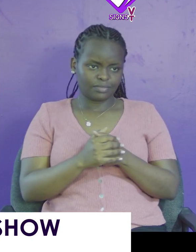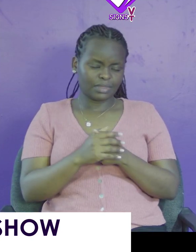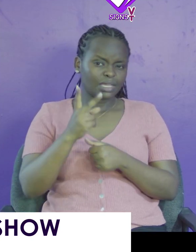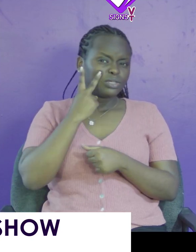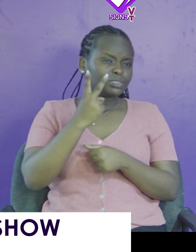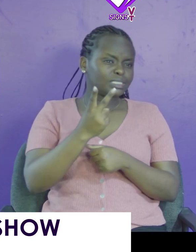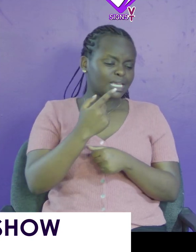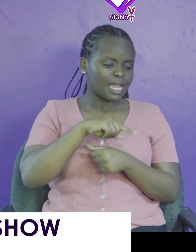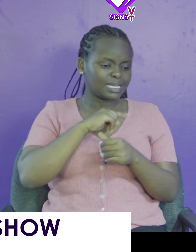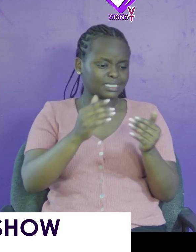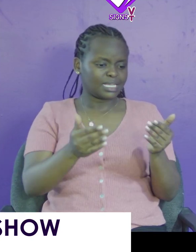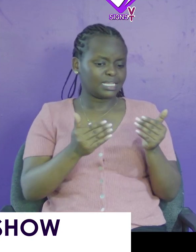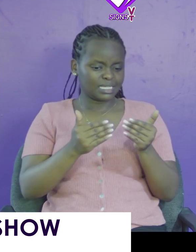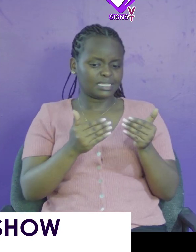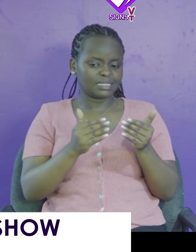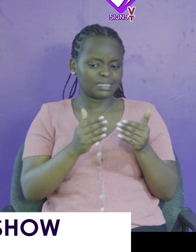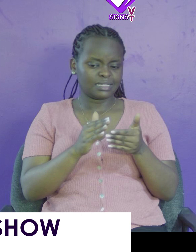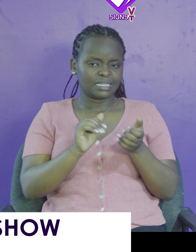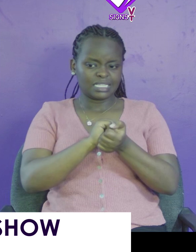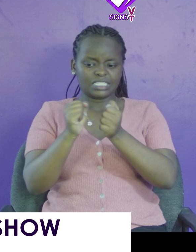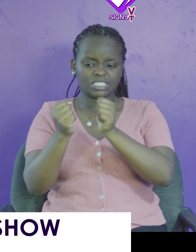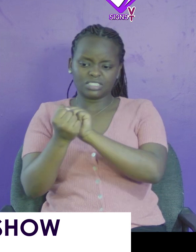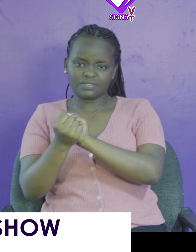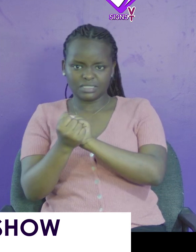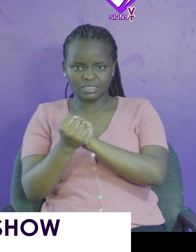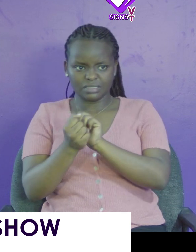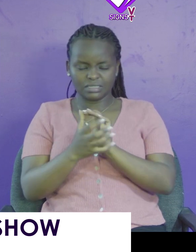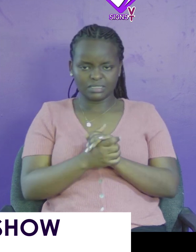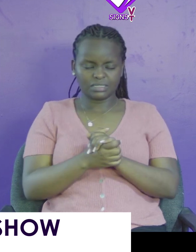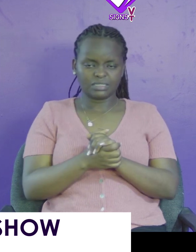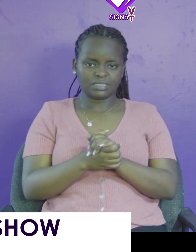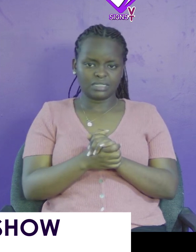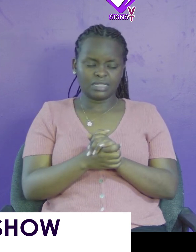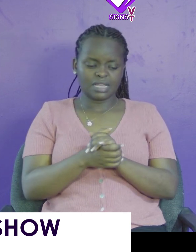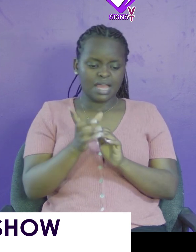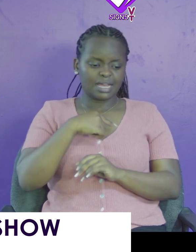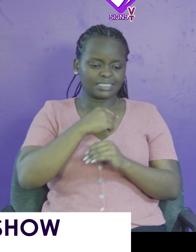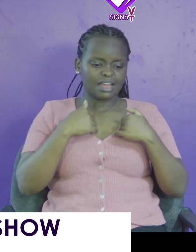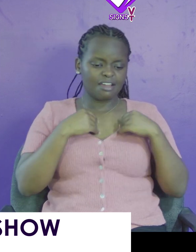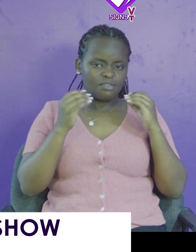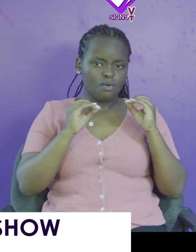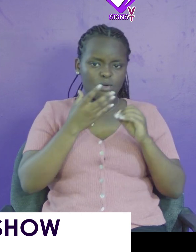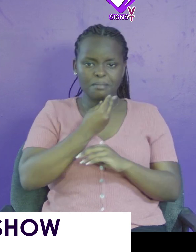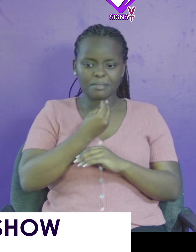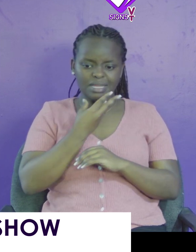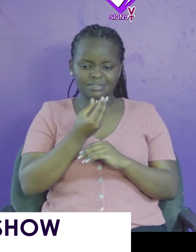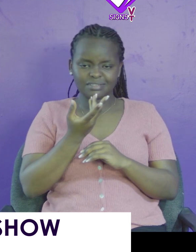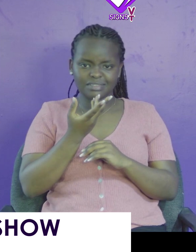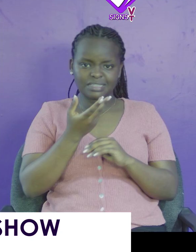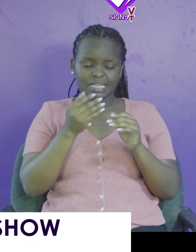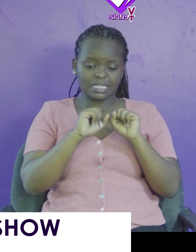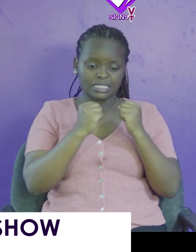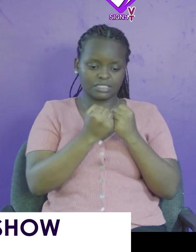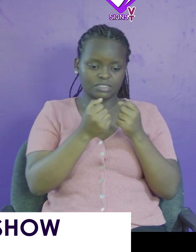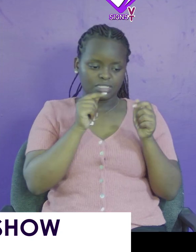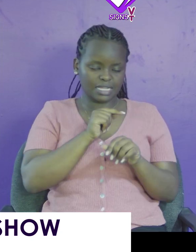seeing that we need some kind of shift? What kind of shift do we need so that we don't have men maladjusting? Because in the society,